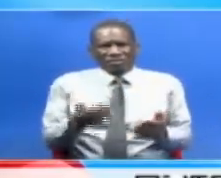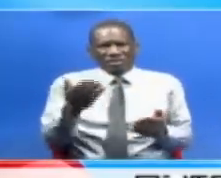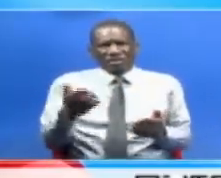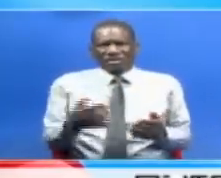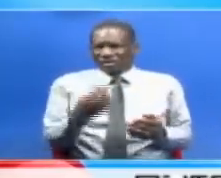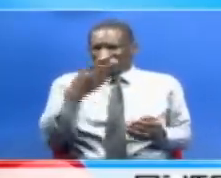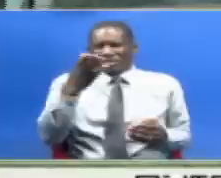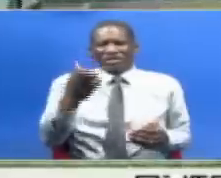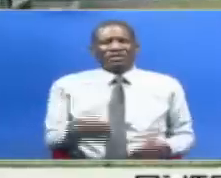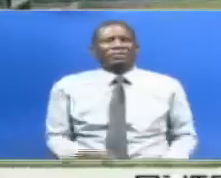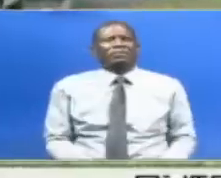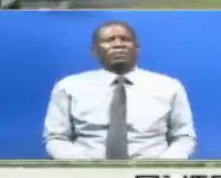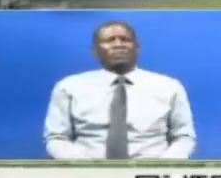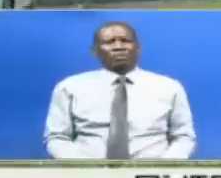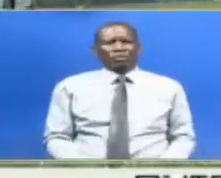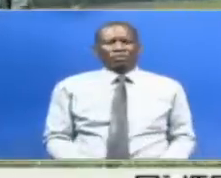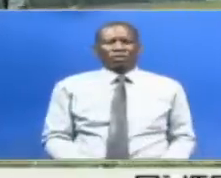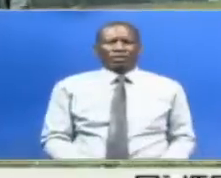look.